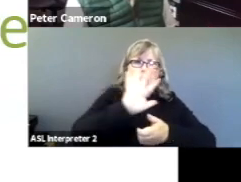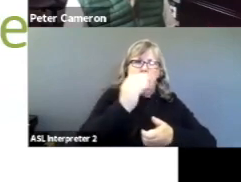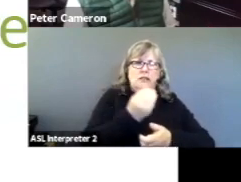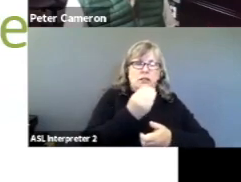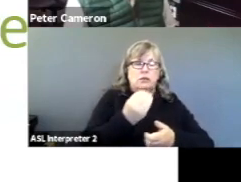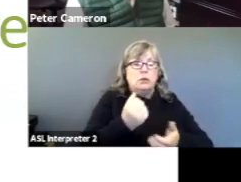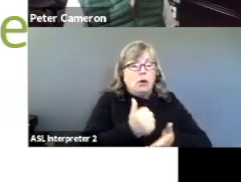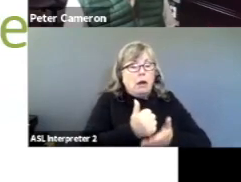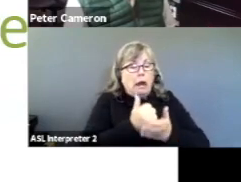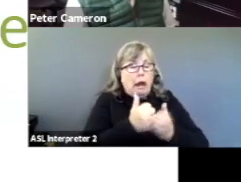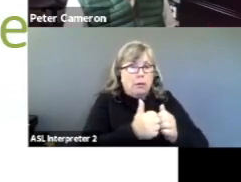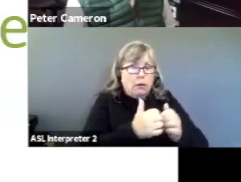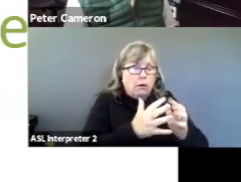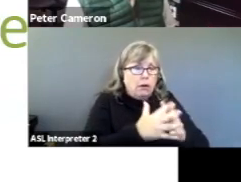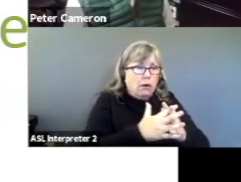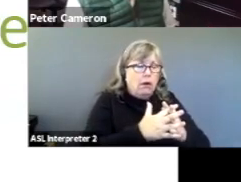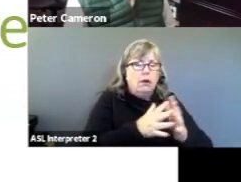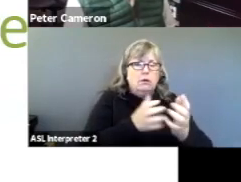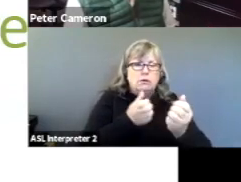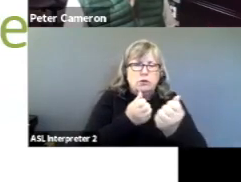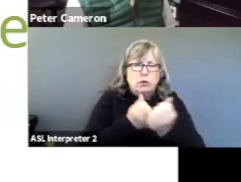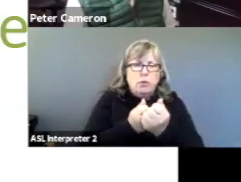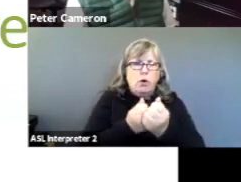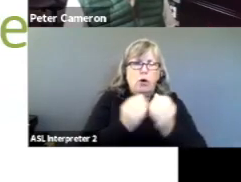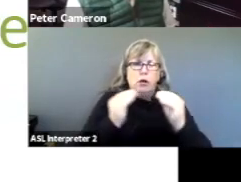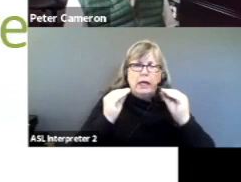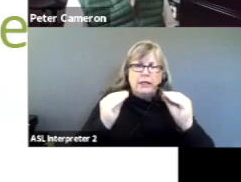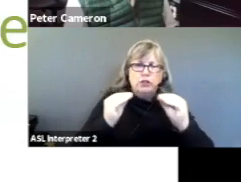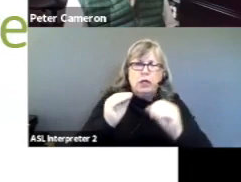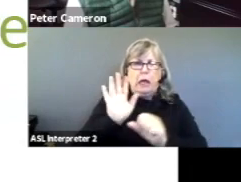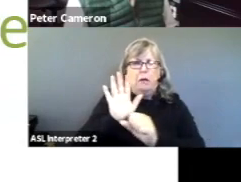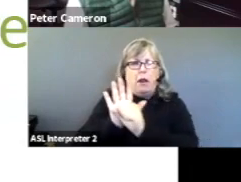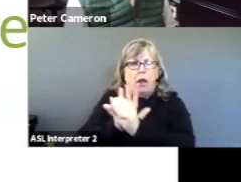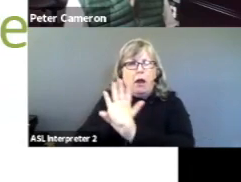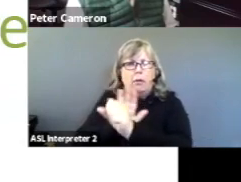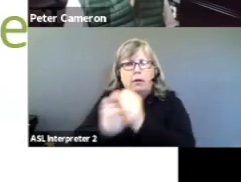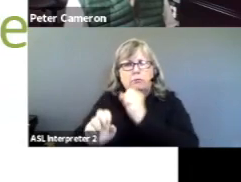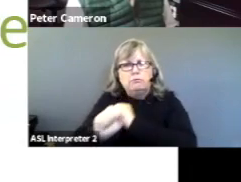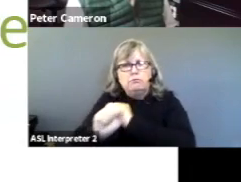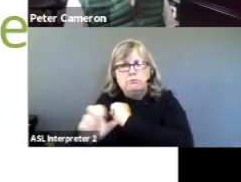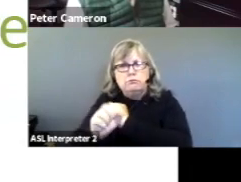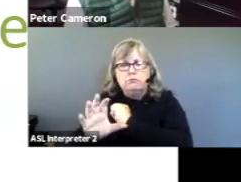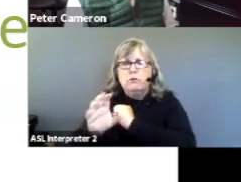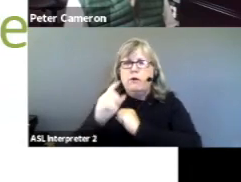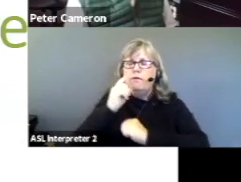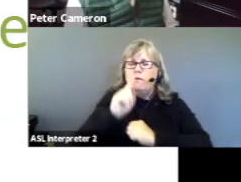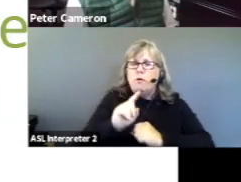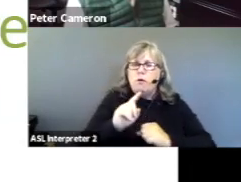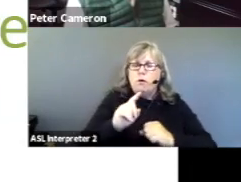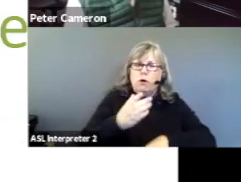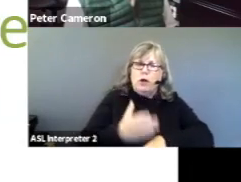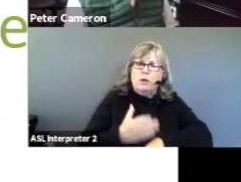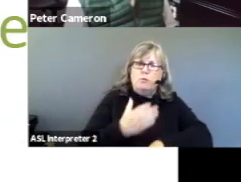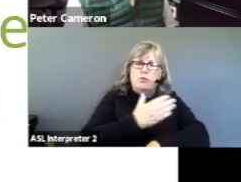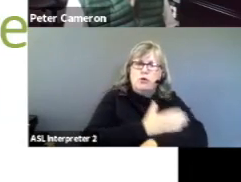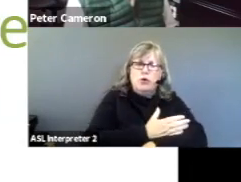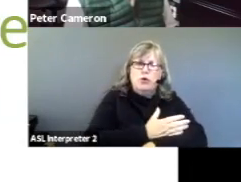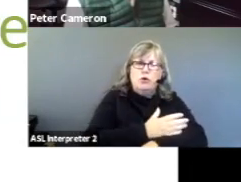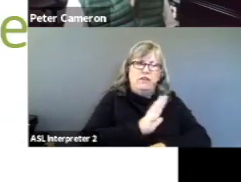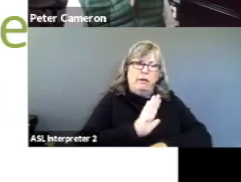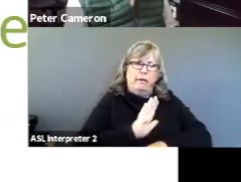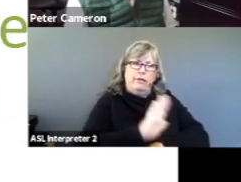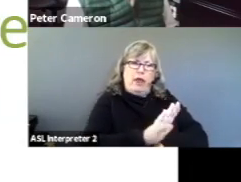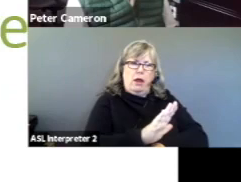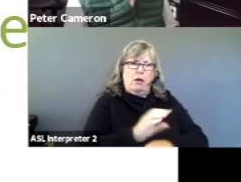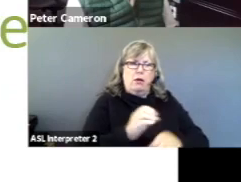co-ops to supporting and educating and doing lobbying to improve the environment for the cooperative